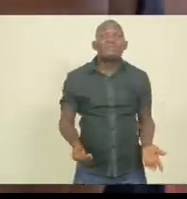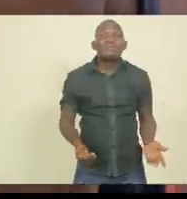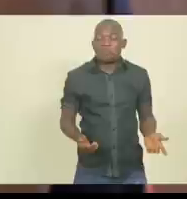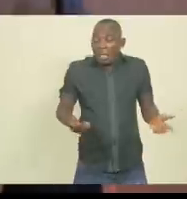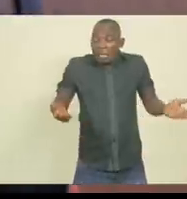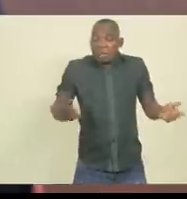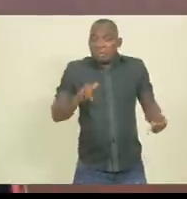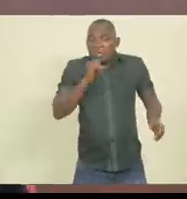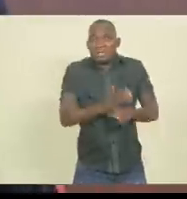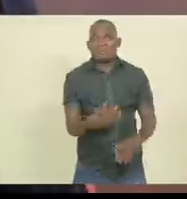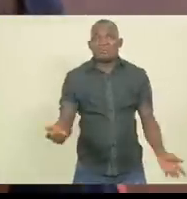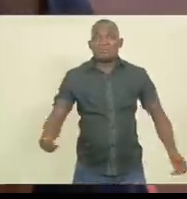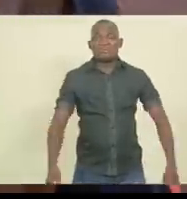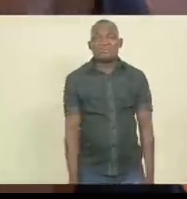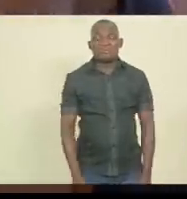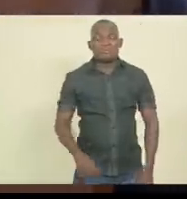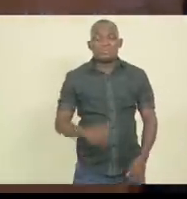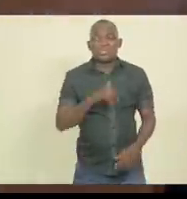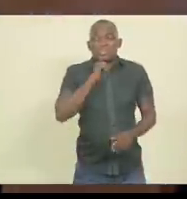Who cares?